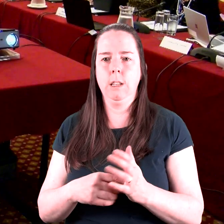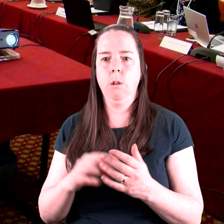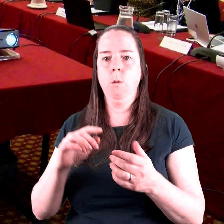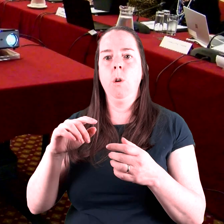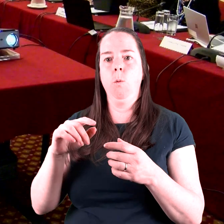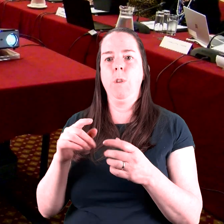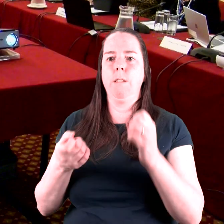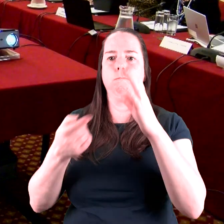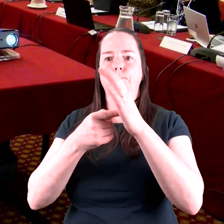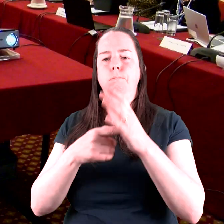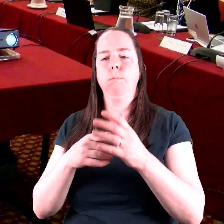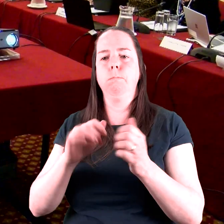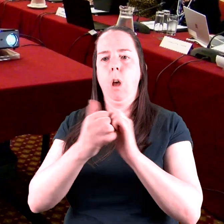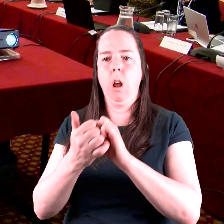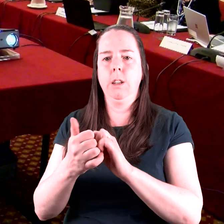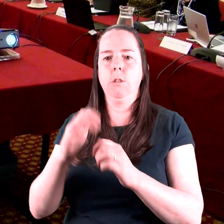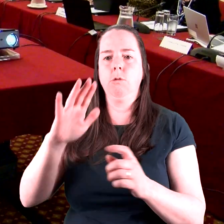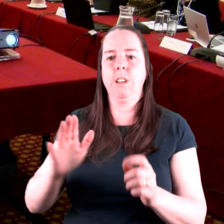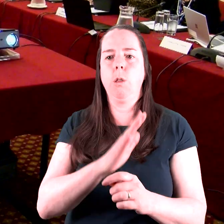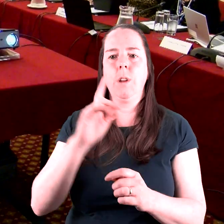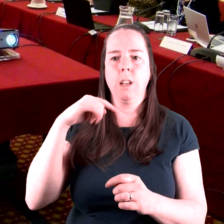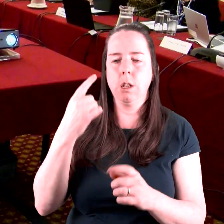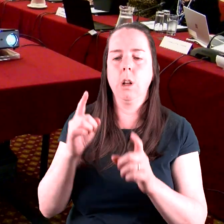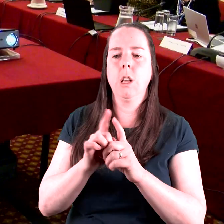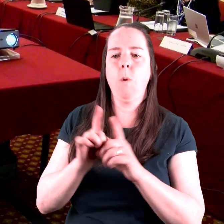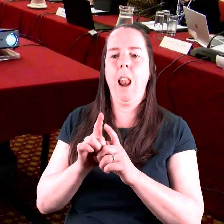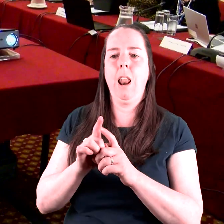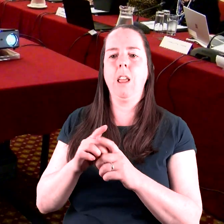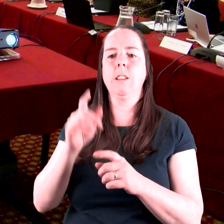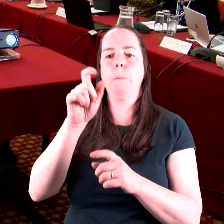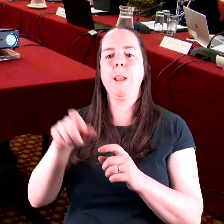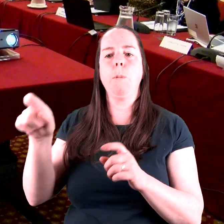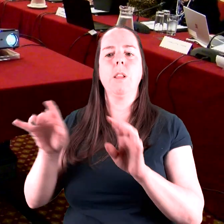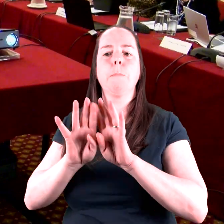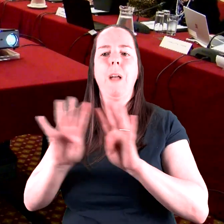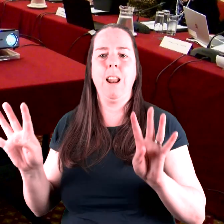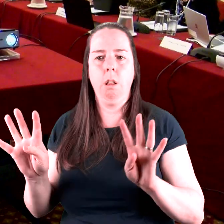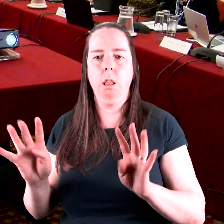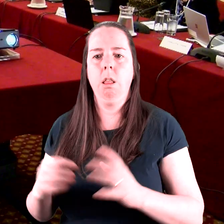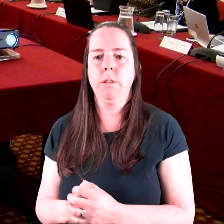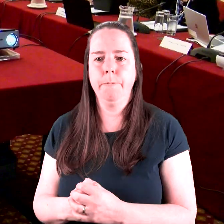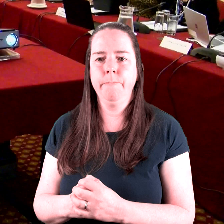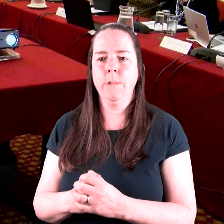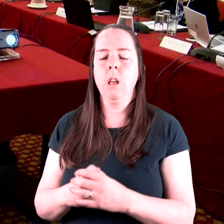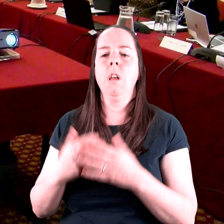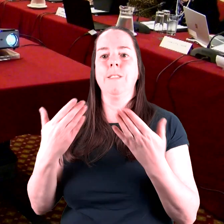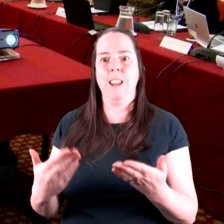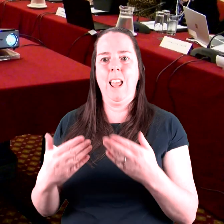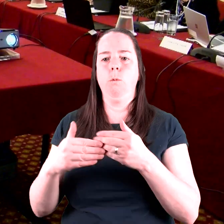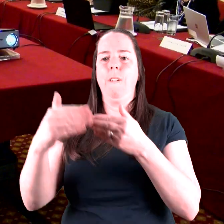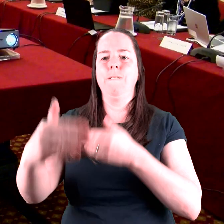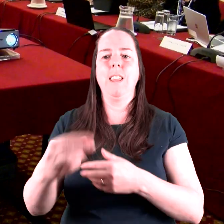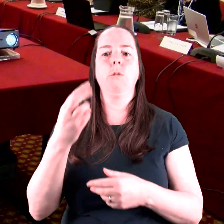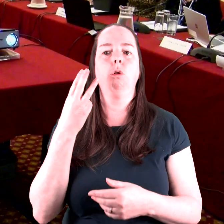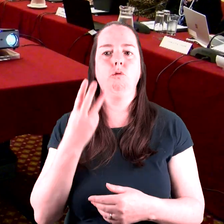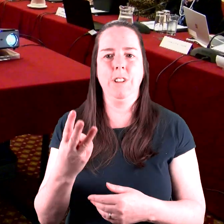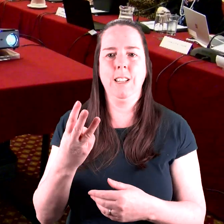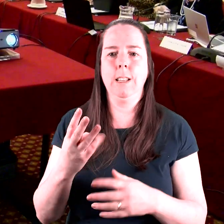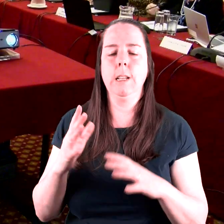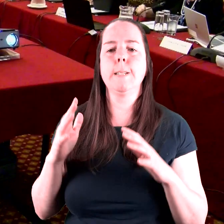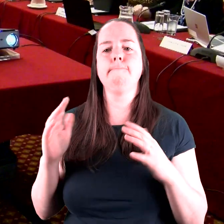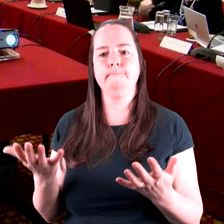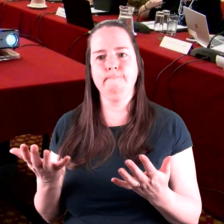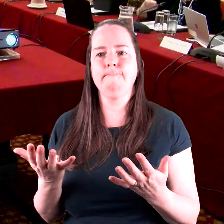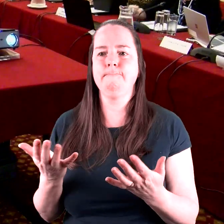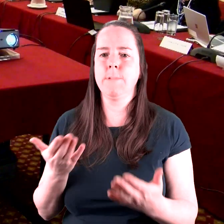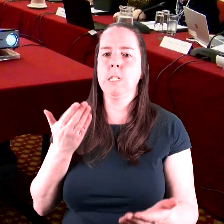this group and with key partners across South West London, as well as the South West London People's Panel. So we're now in phase 3,